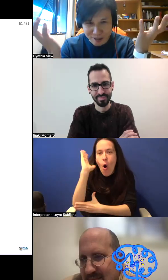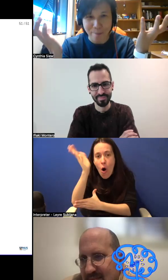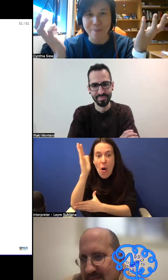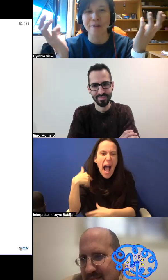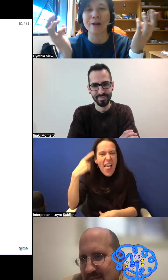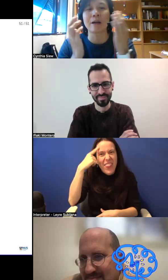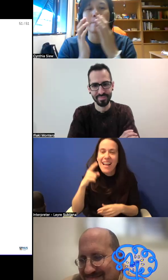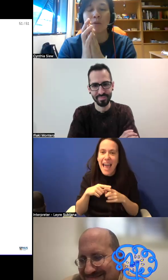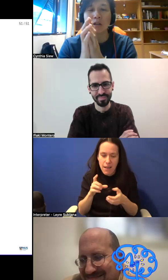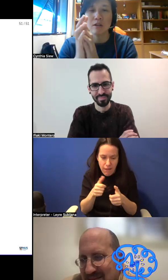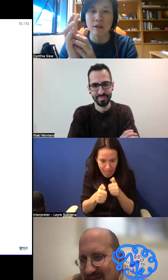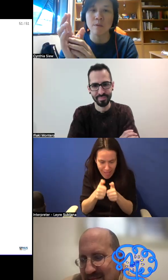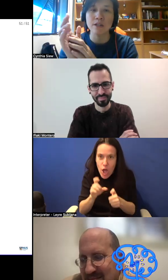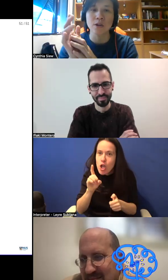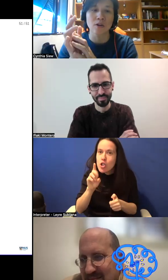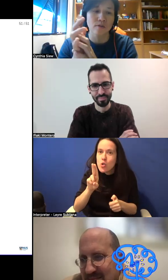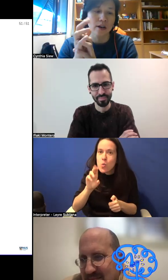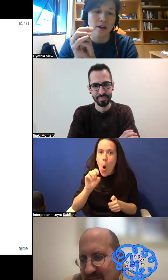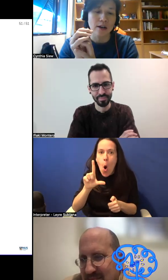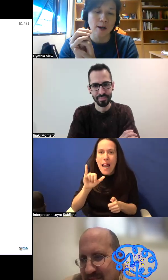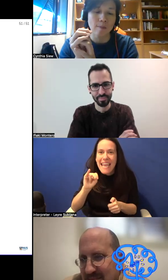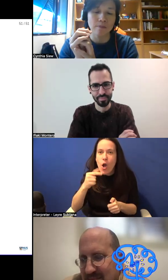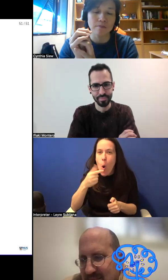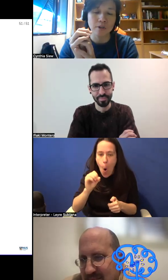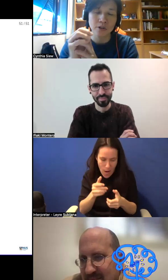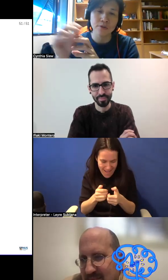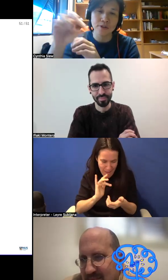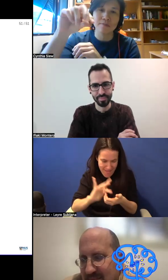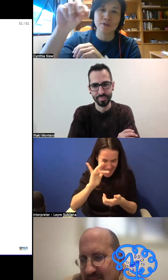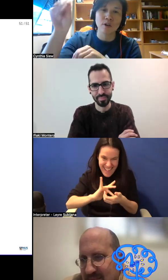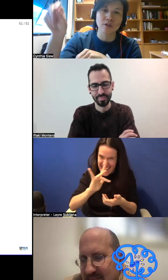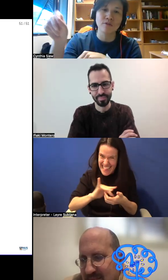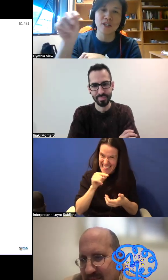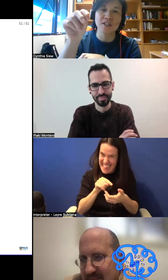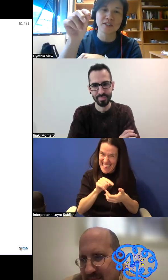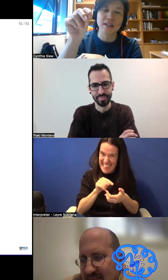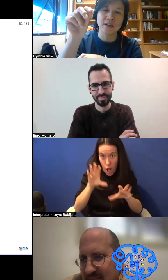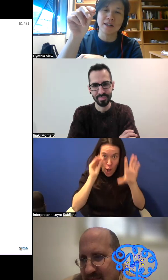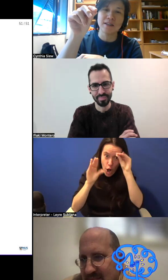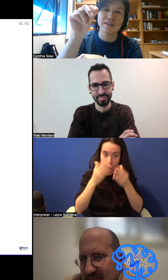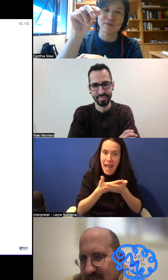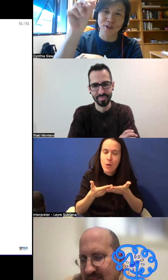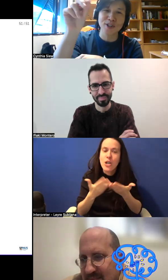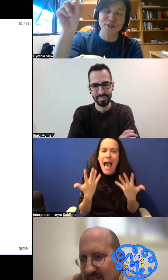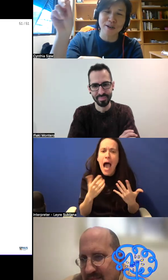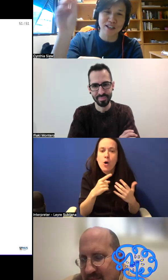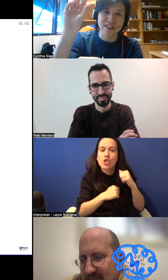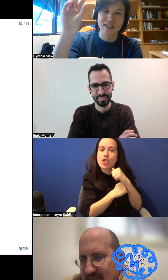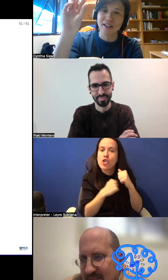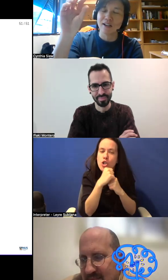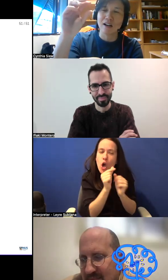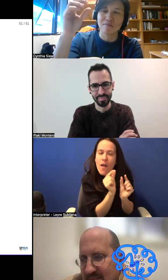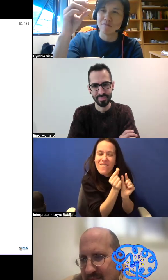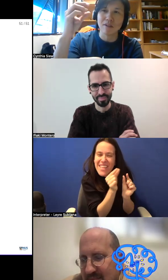language learning, right? Like it can we sort of use structural features in the phonological network